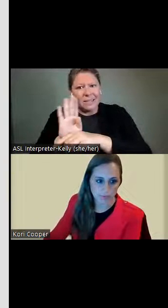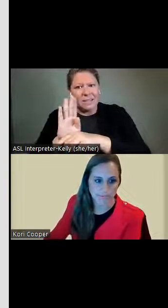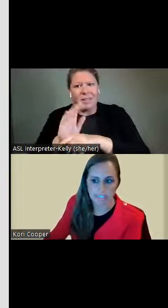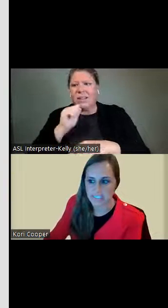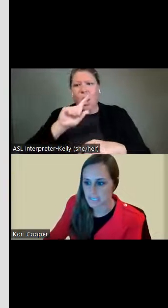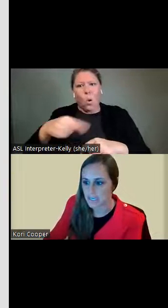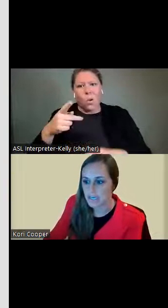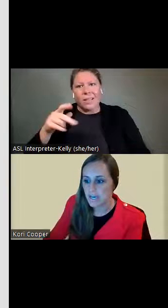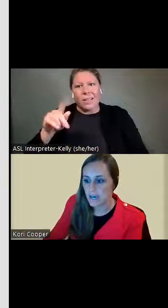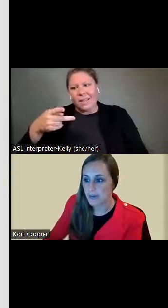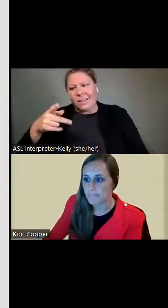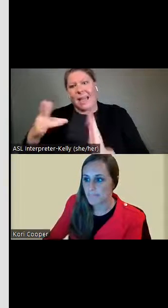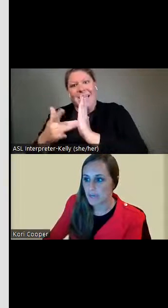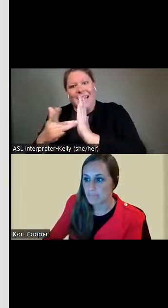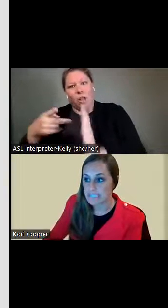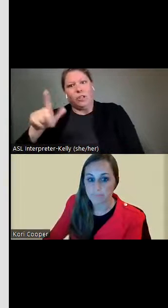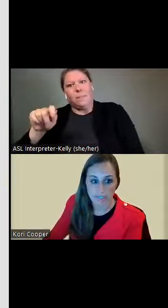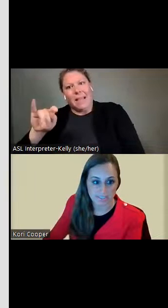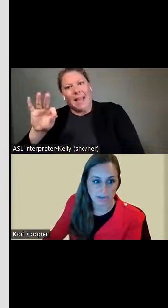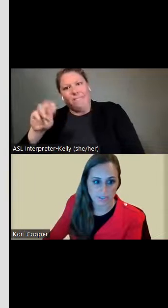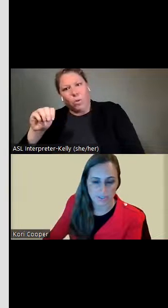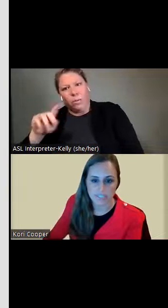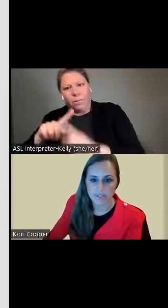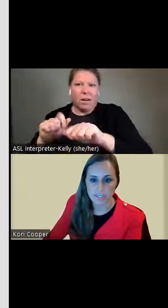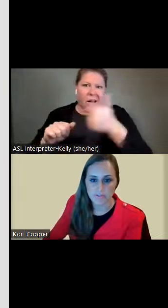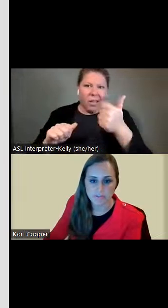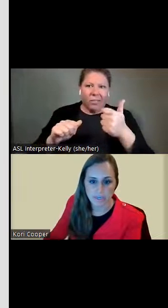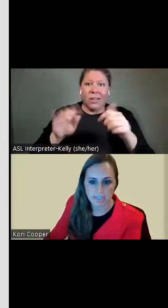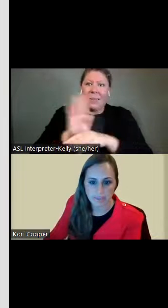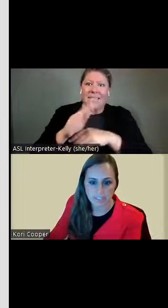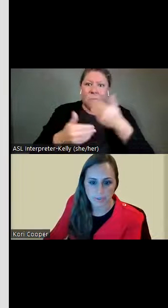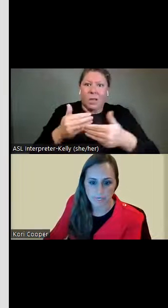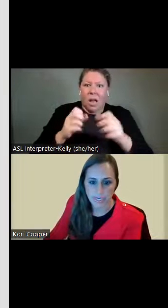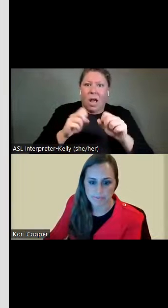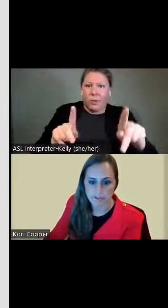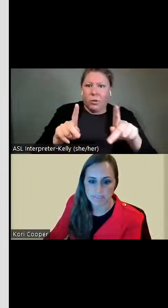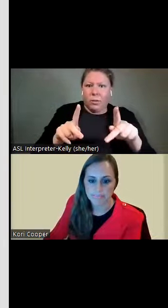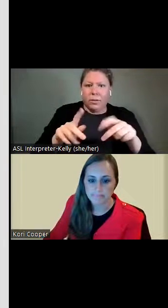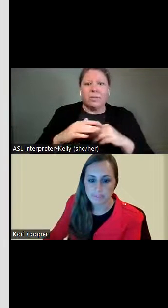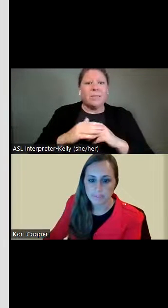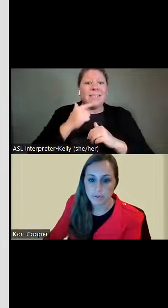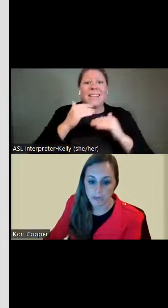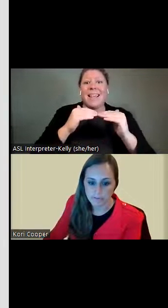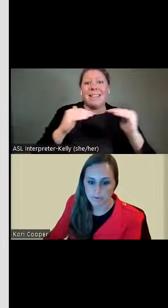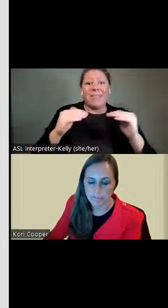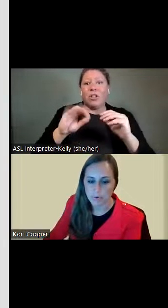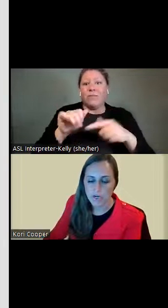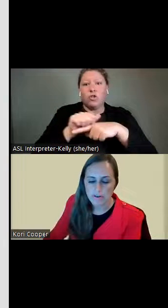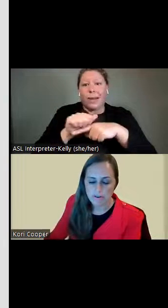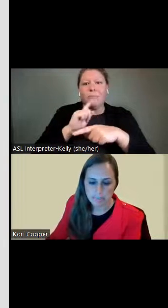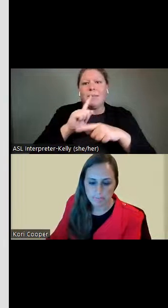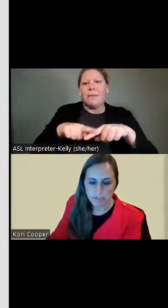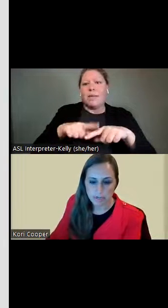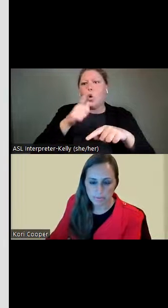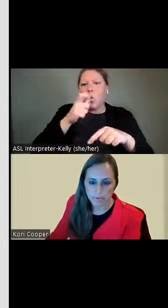So this one is speaking to the a business process opportunity. So the level of training depends on who it comes from. So